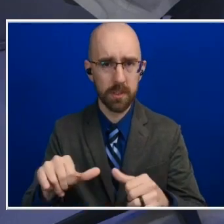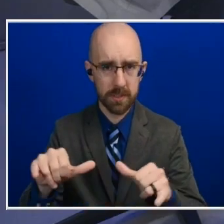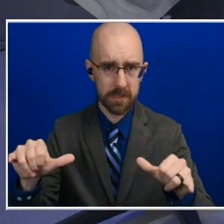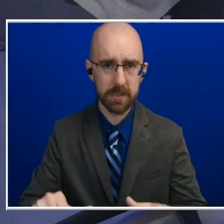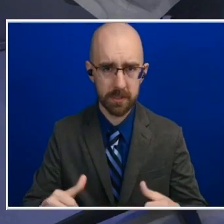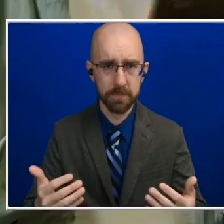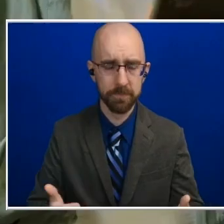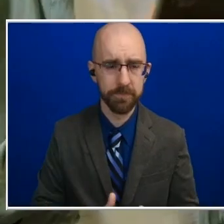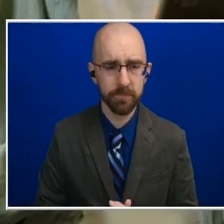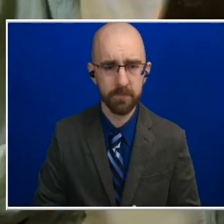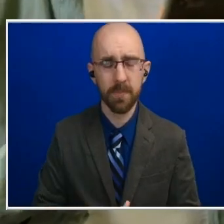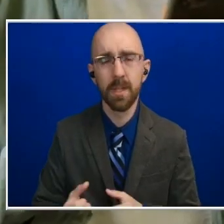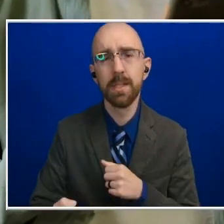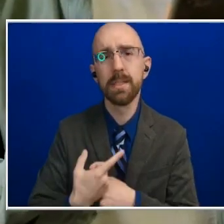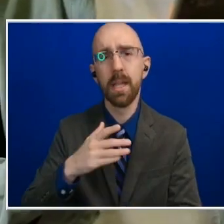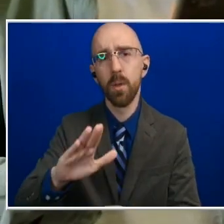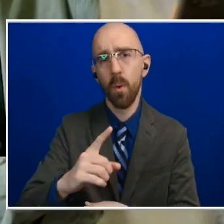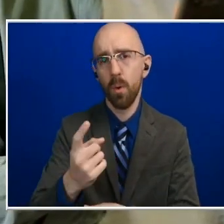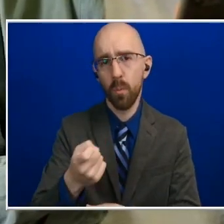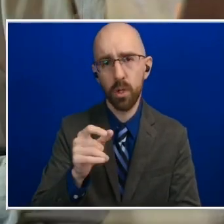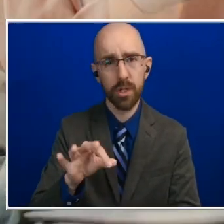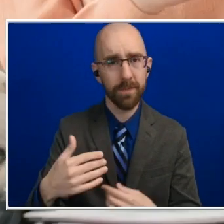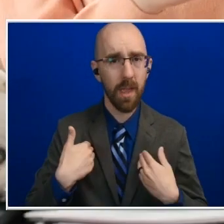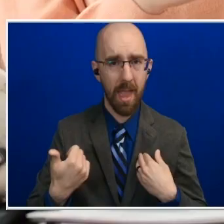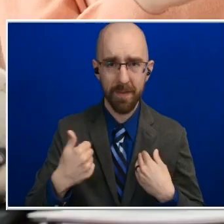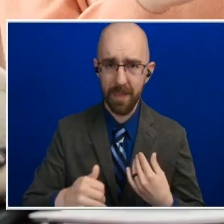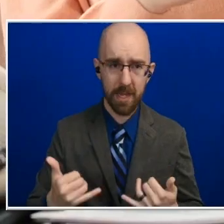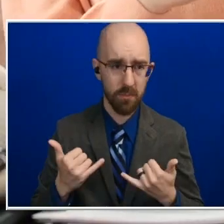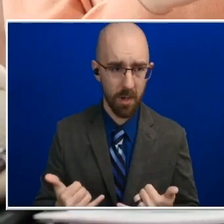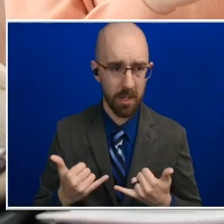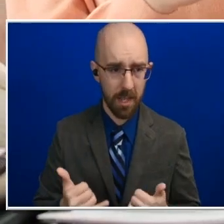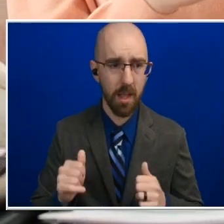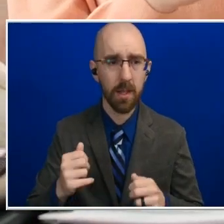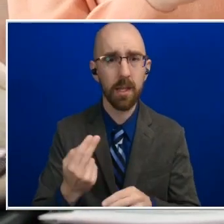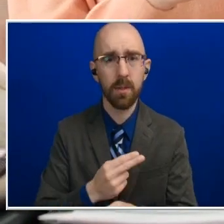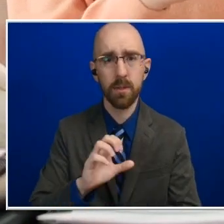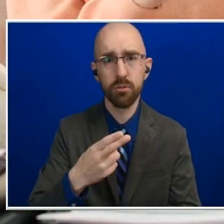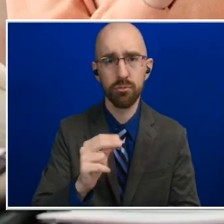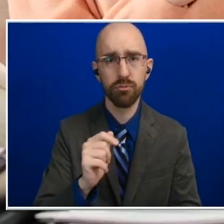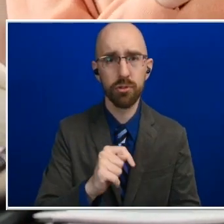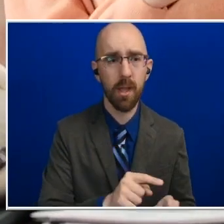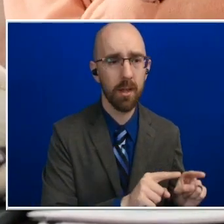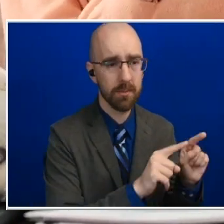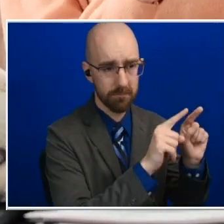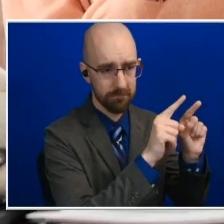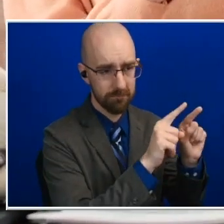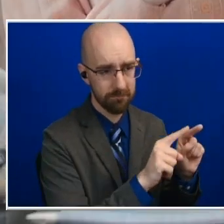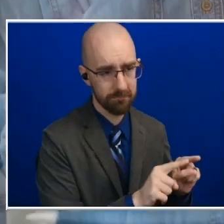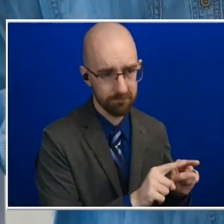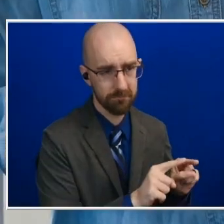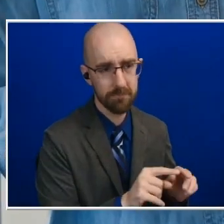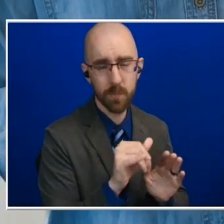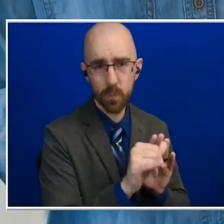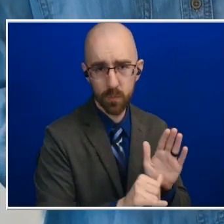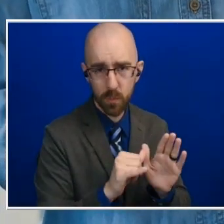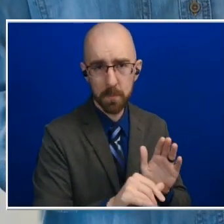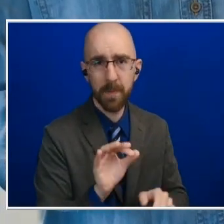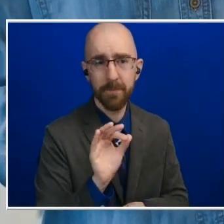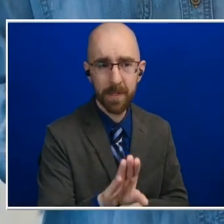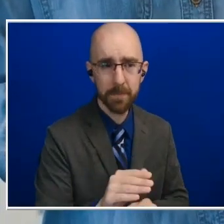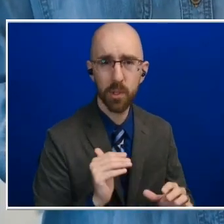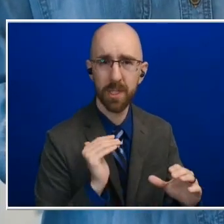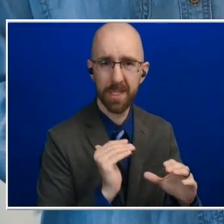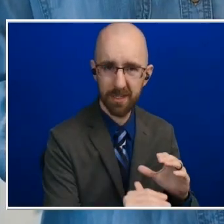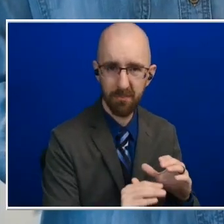in your questions if you have any right now. You can use the chat on YouTube or Facebook. You can email the Medical News Network. All of that information is there on